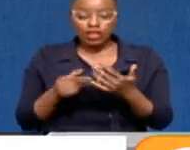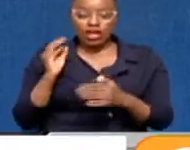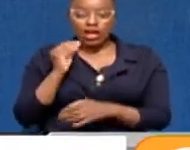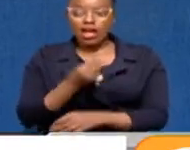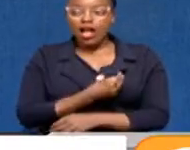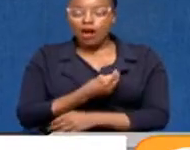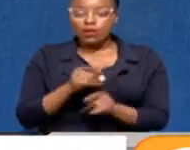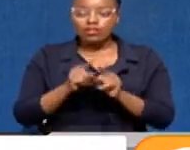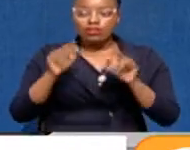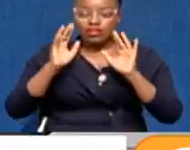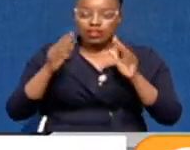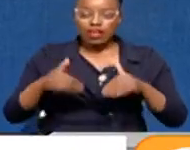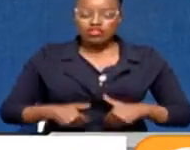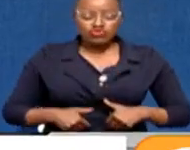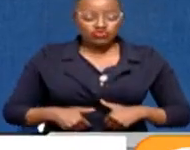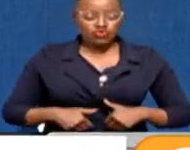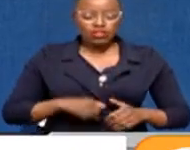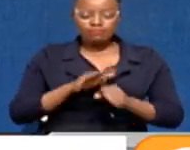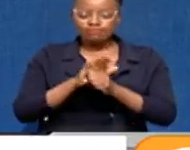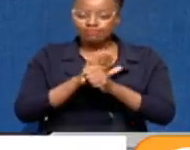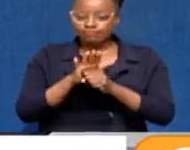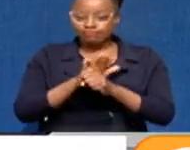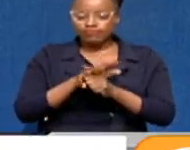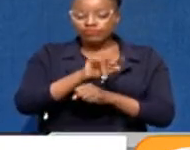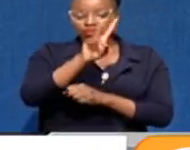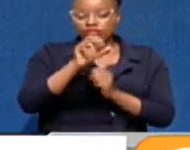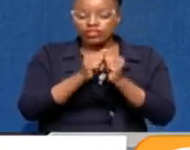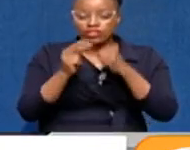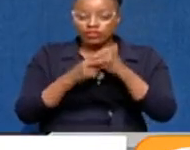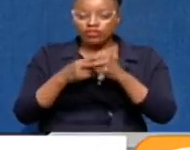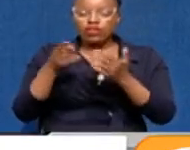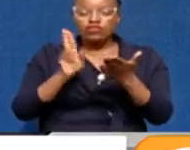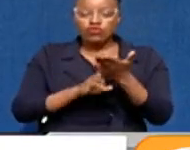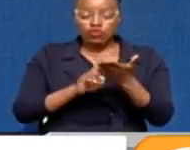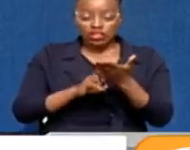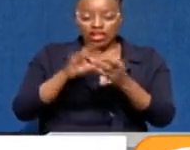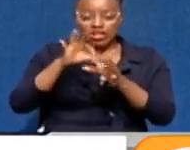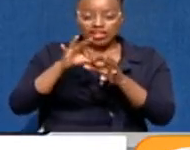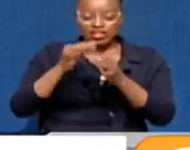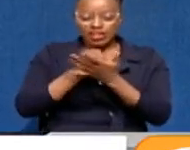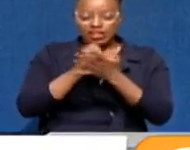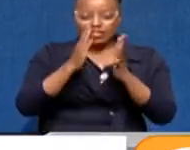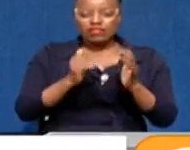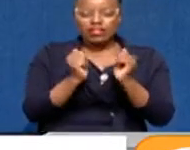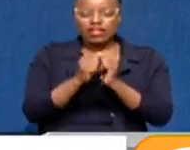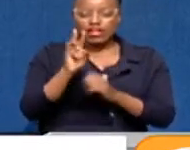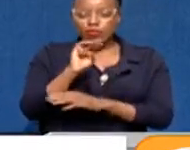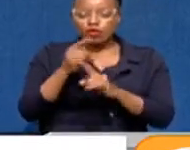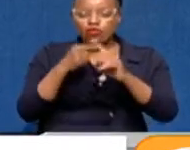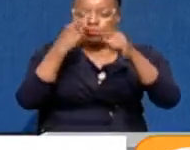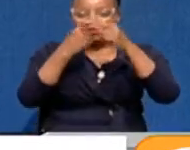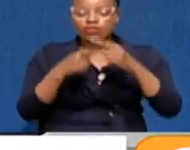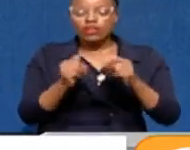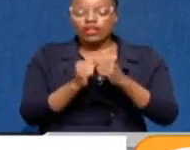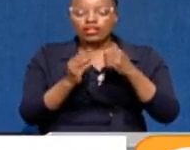ours is a youth-heavy country. In the 2017 voter register, over 10 million voters out of the